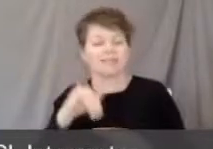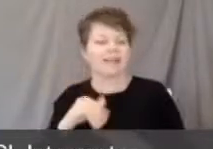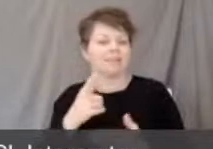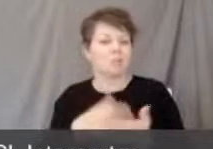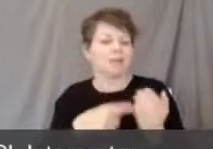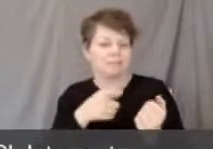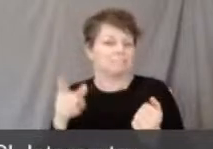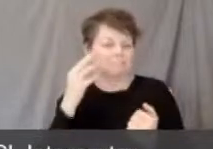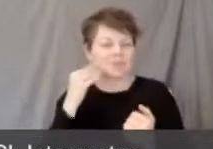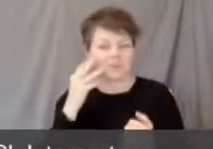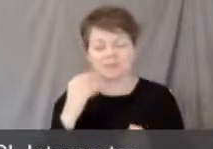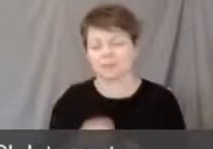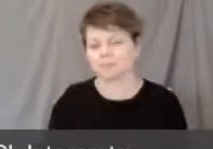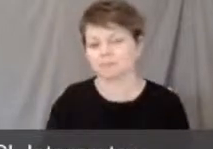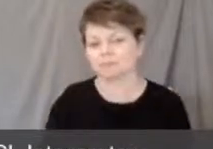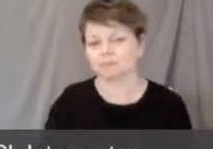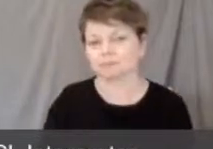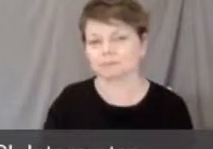experiencing.